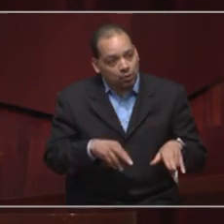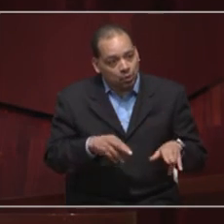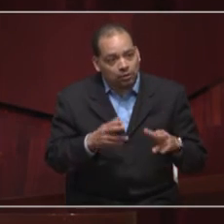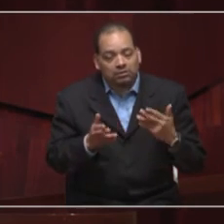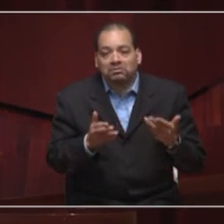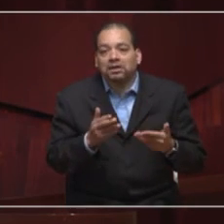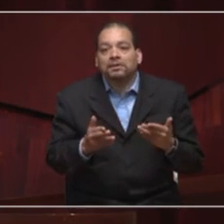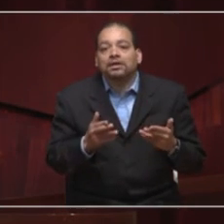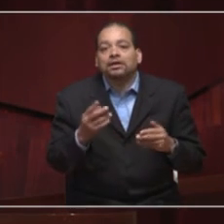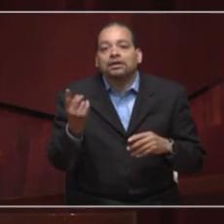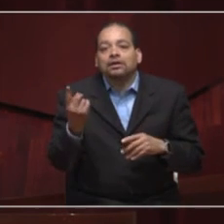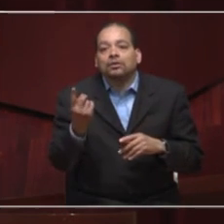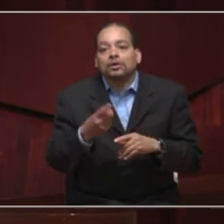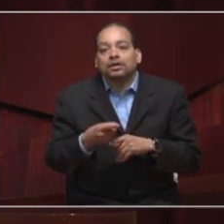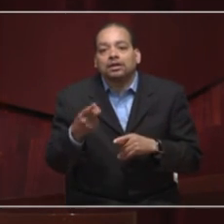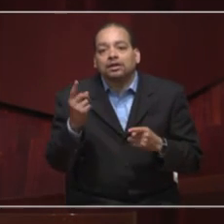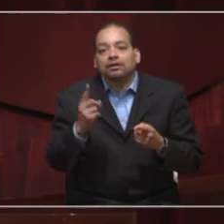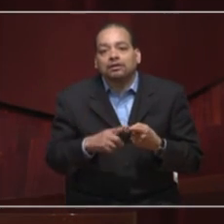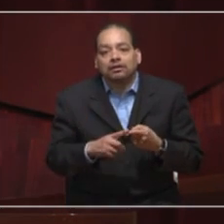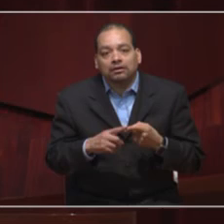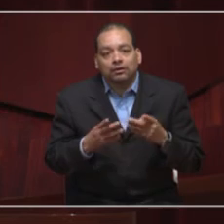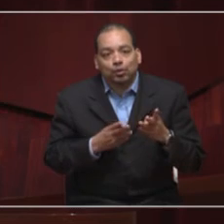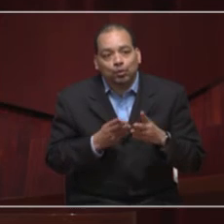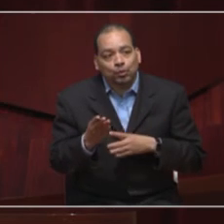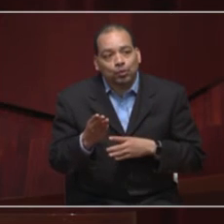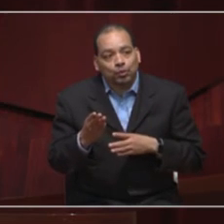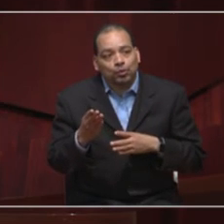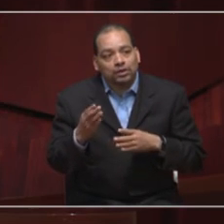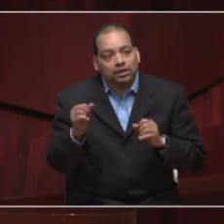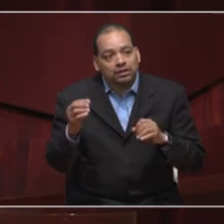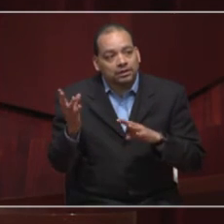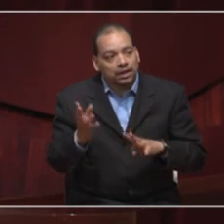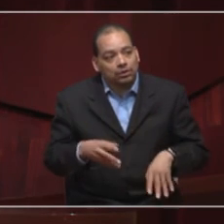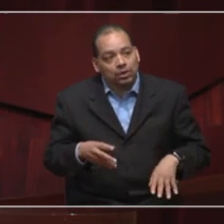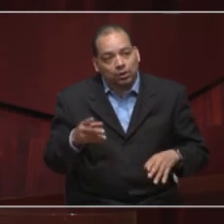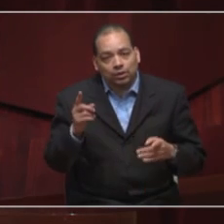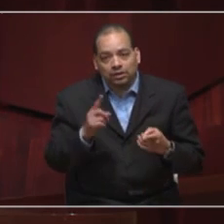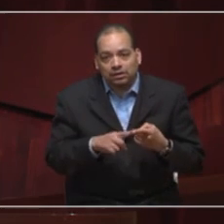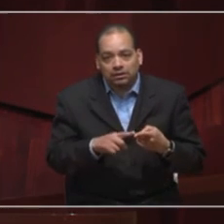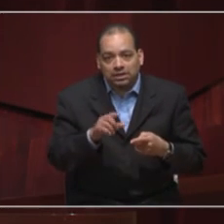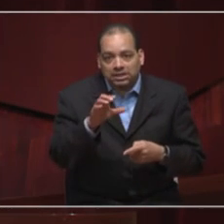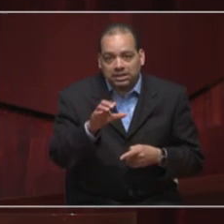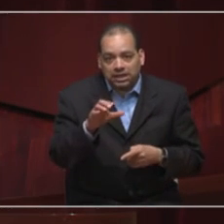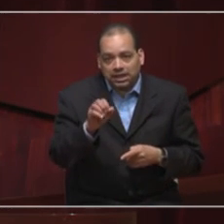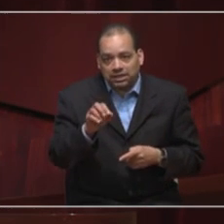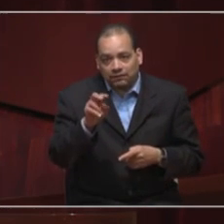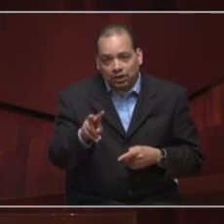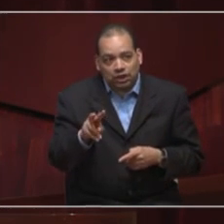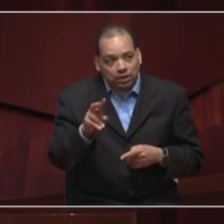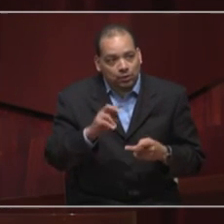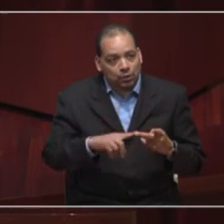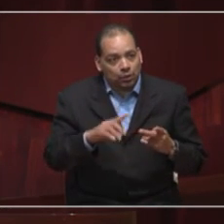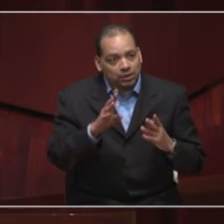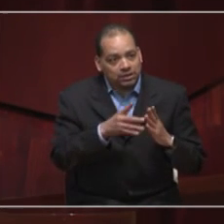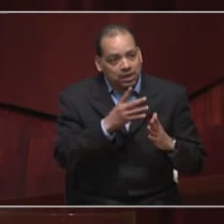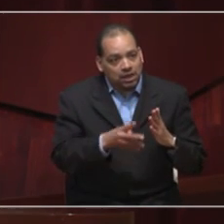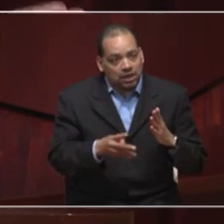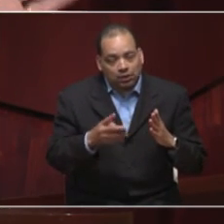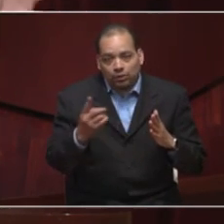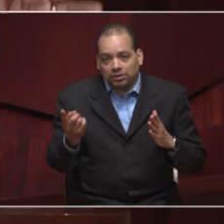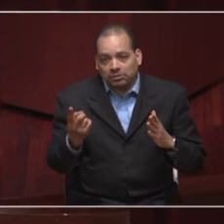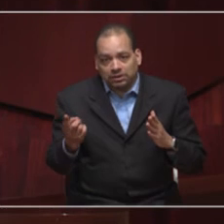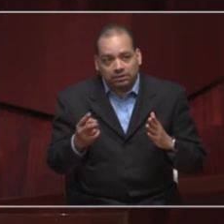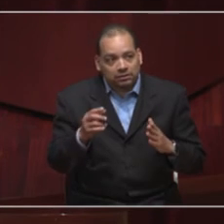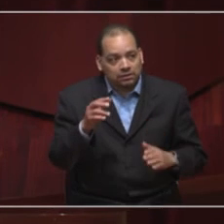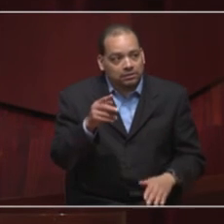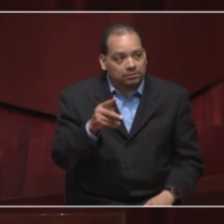day, but then it automatically comes through and then you can download it from there in CSV or Excel formats, or even maybe at a PDF. Well,